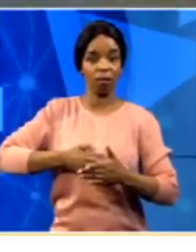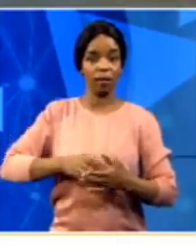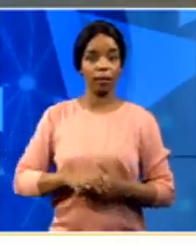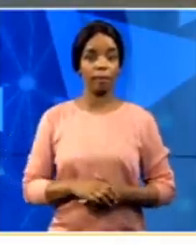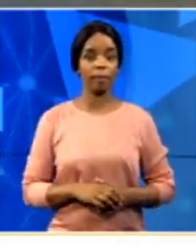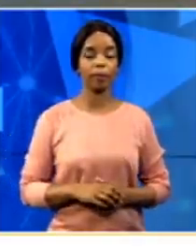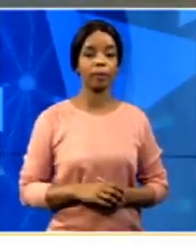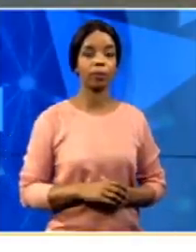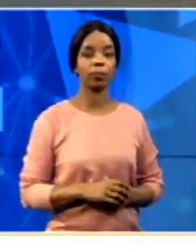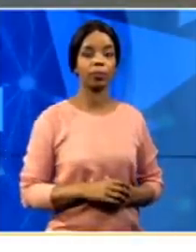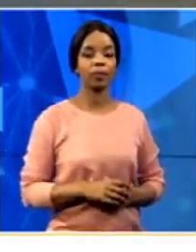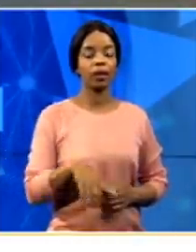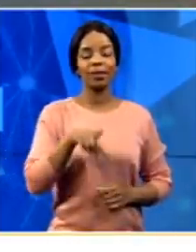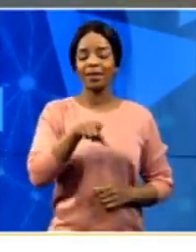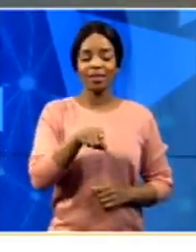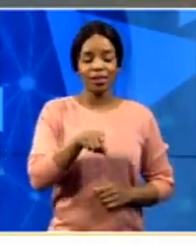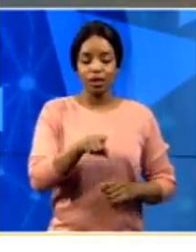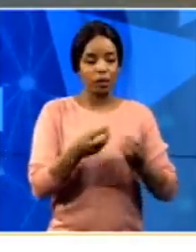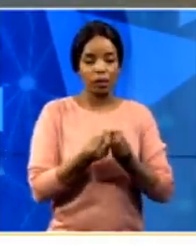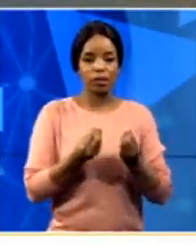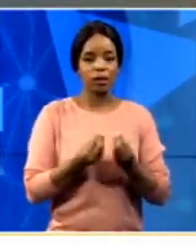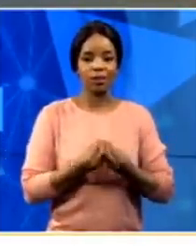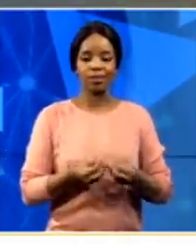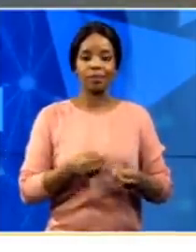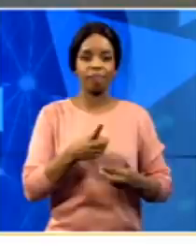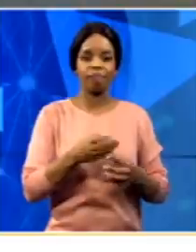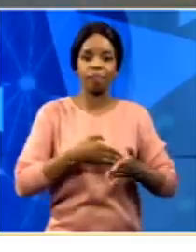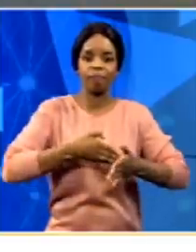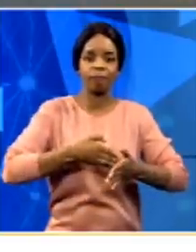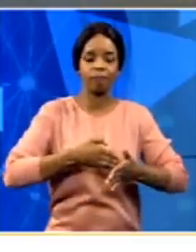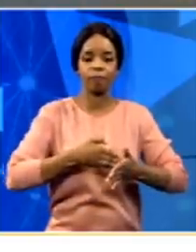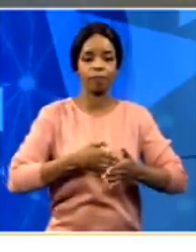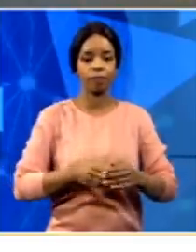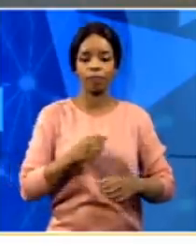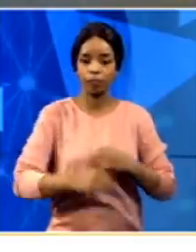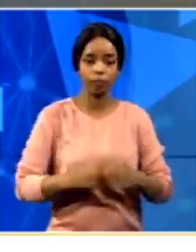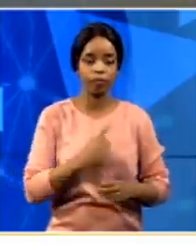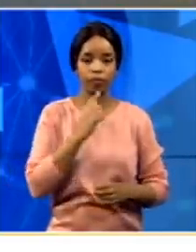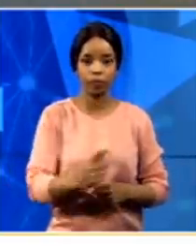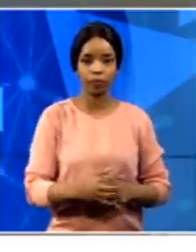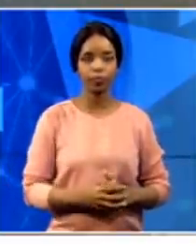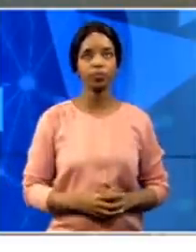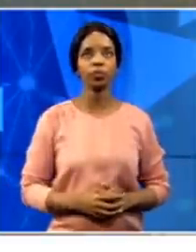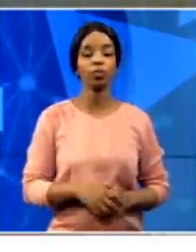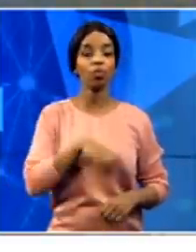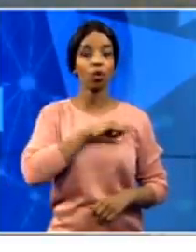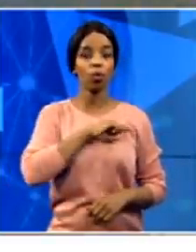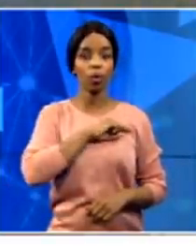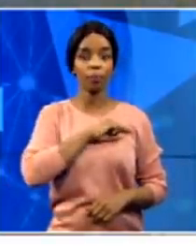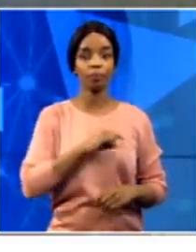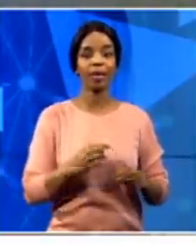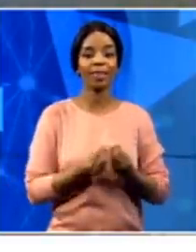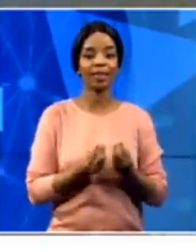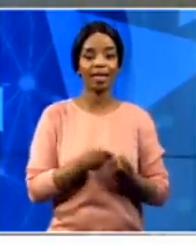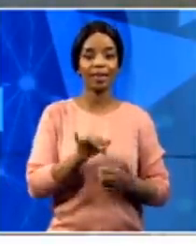I wouldn't say there's a backlog, really. You see, Leon, the one thing that our people don't talk about